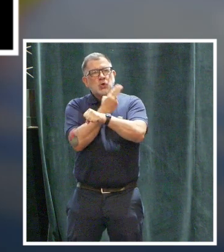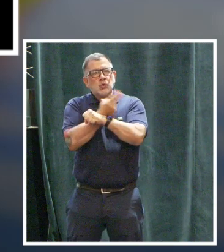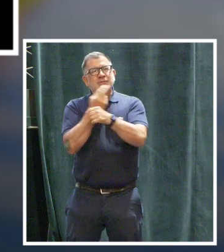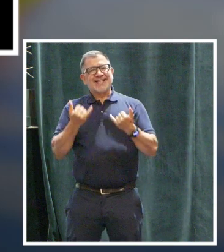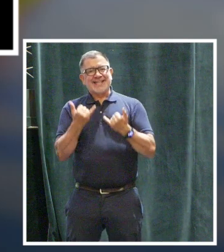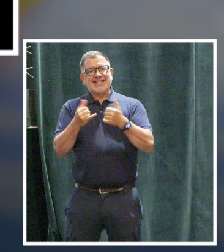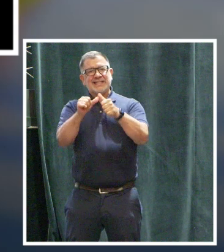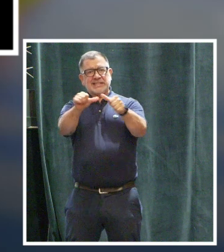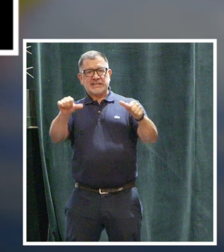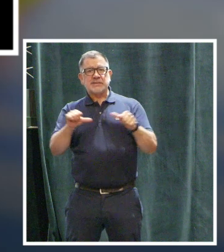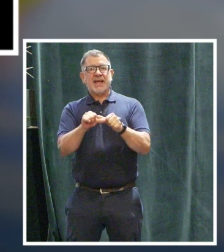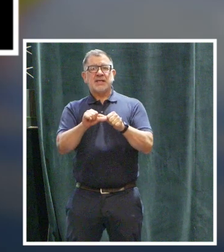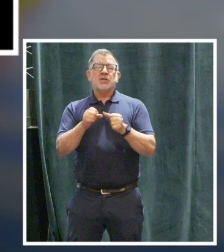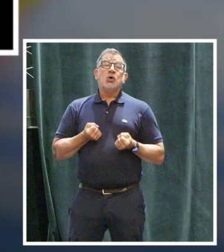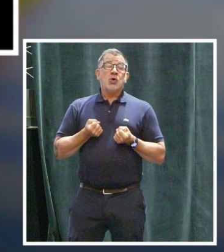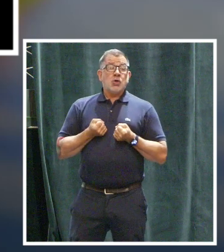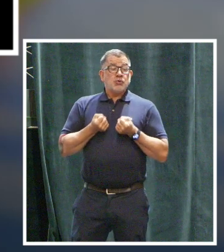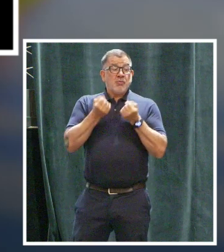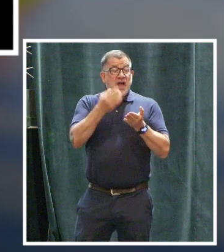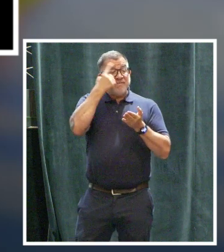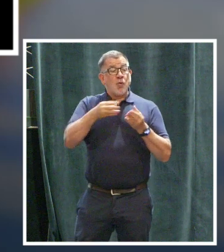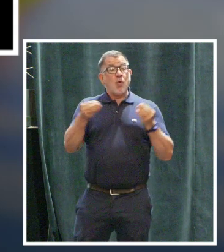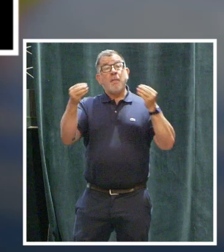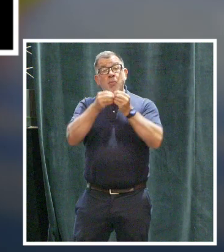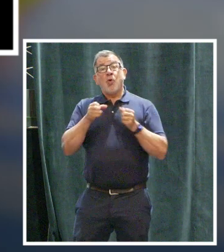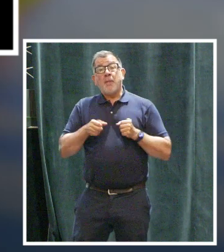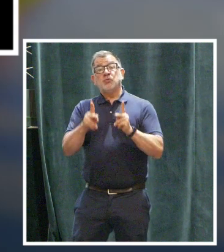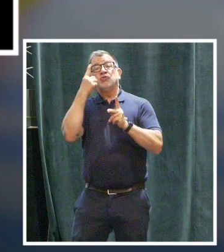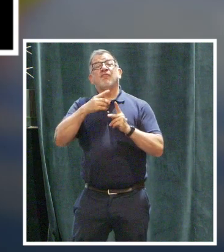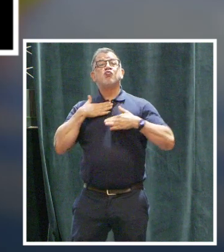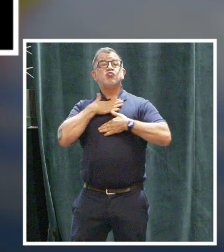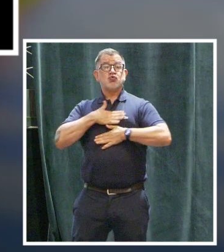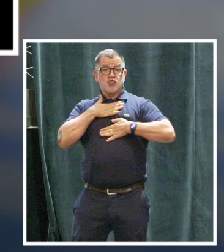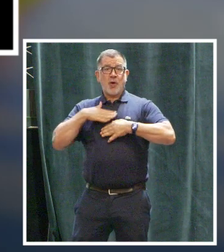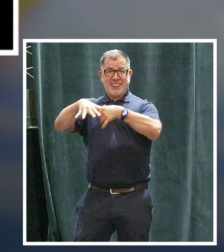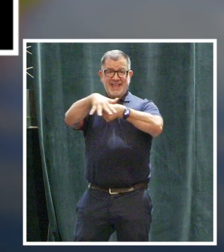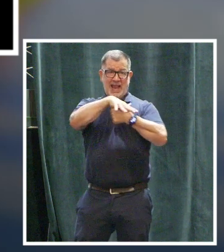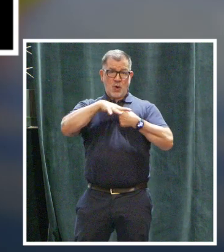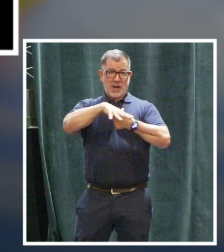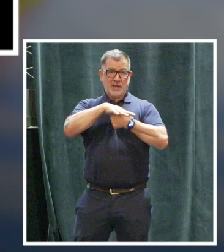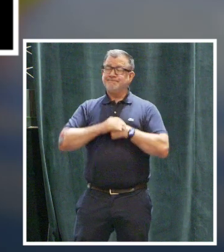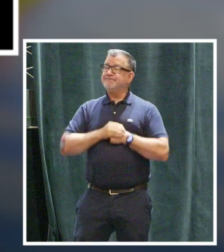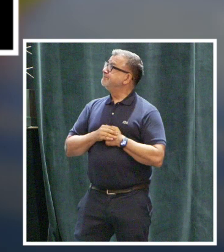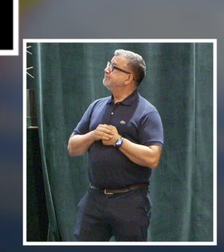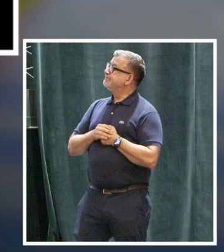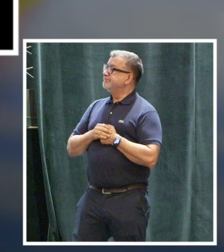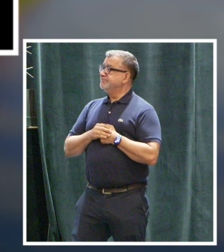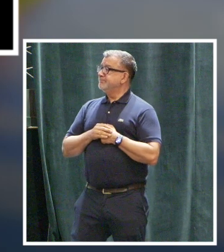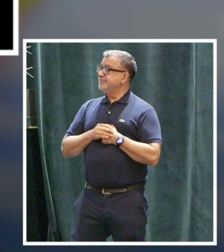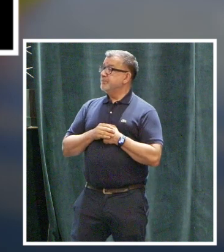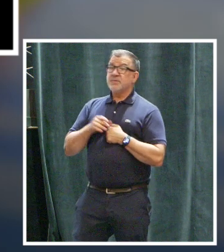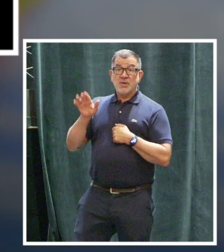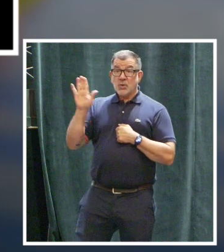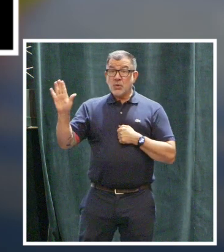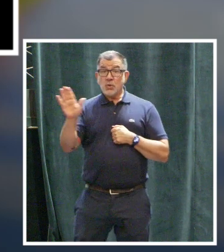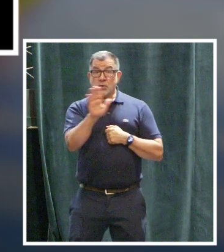allow for more opportunities for enjoyment of the neighborhood. That this